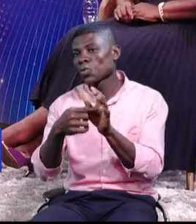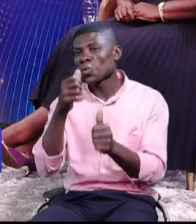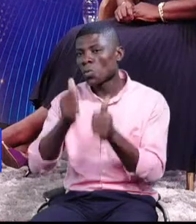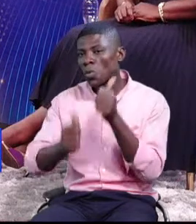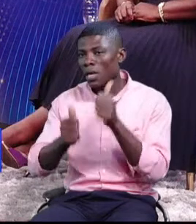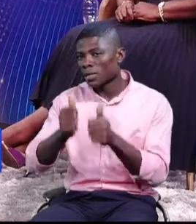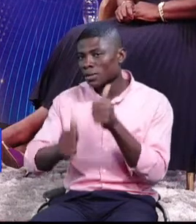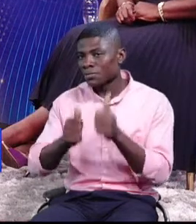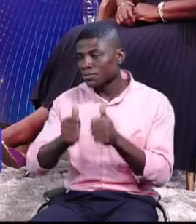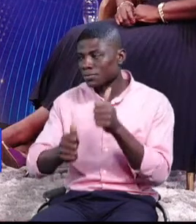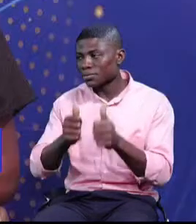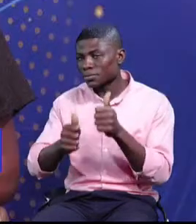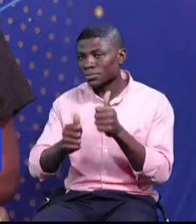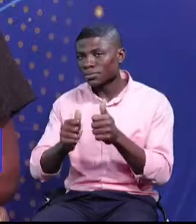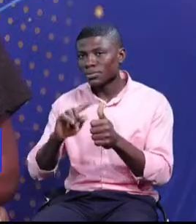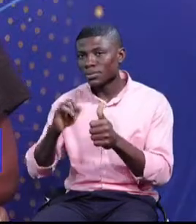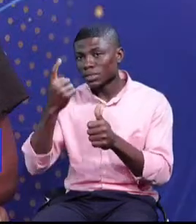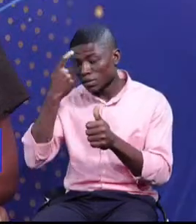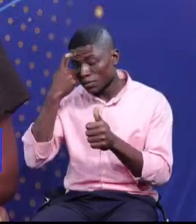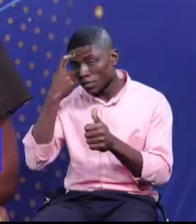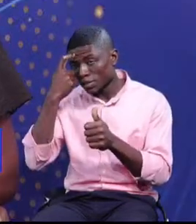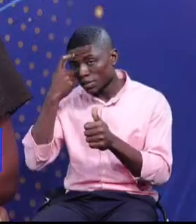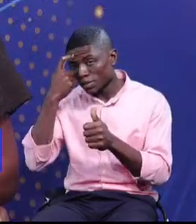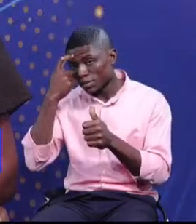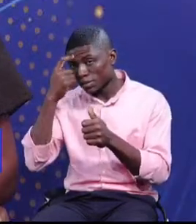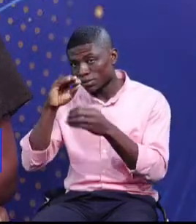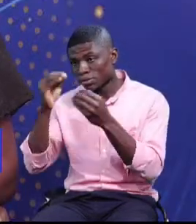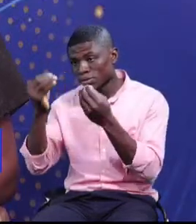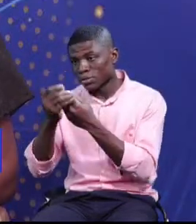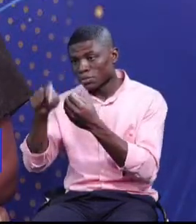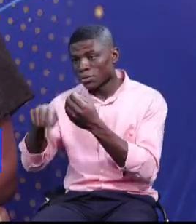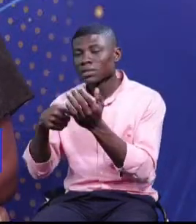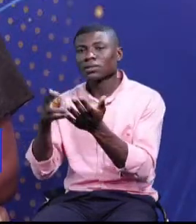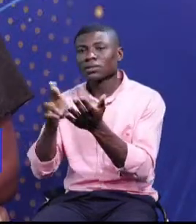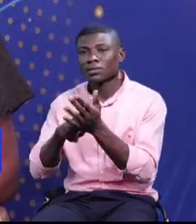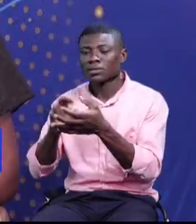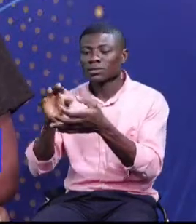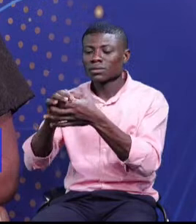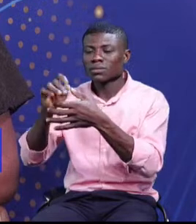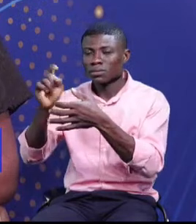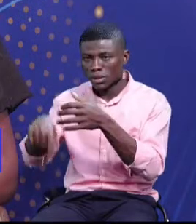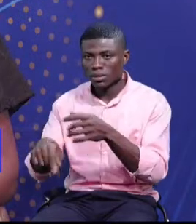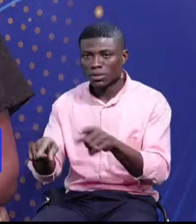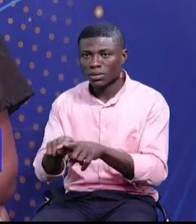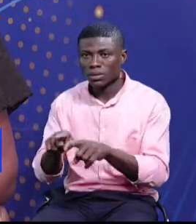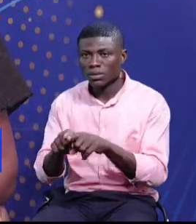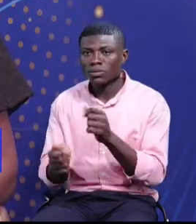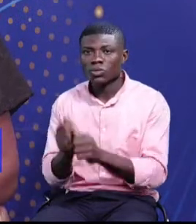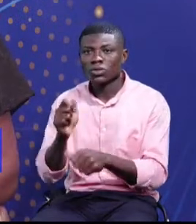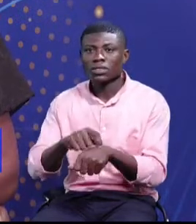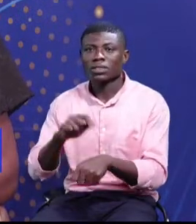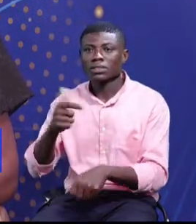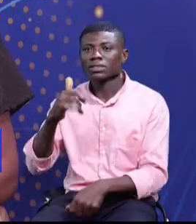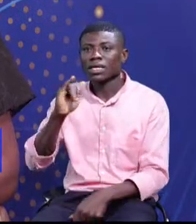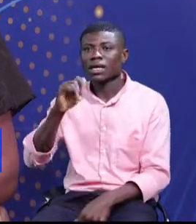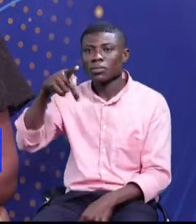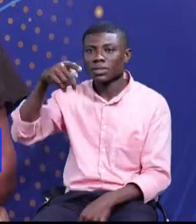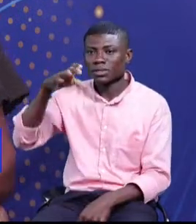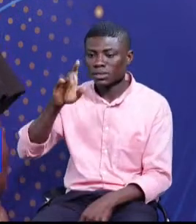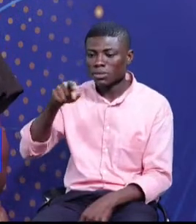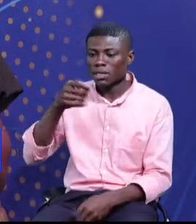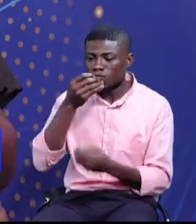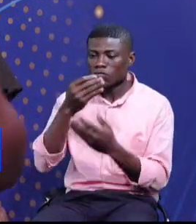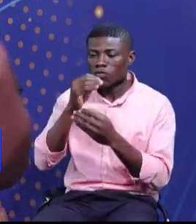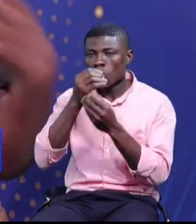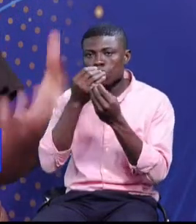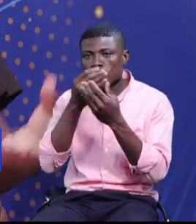which government organization that you should be registered with. And usually GIPC should be able to inform you of